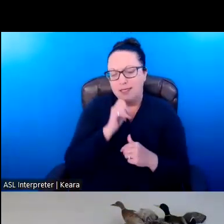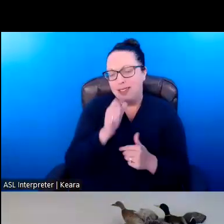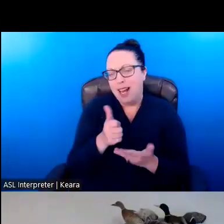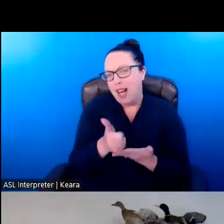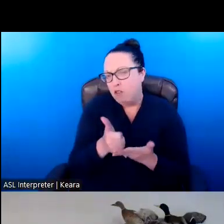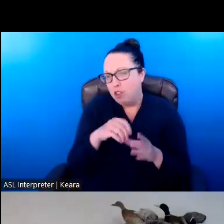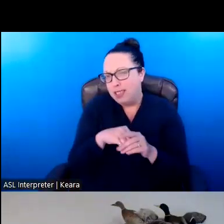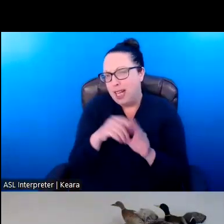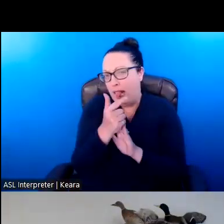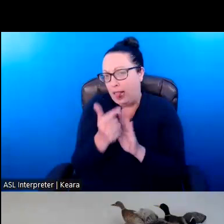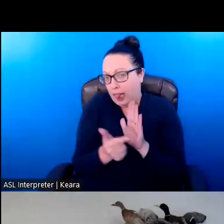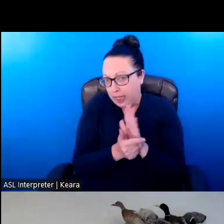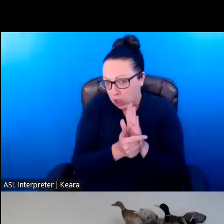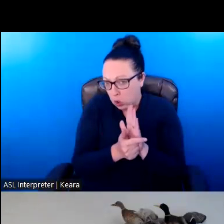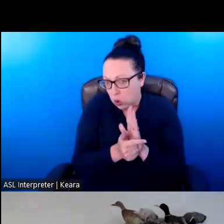legal setting.